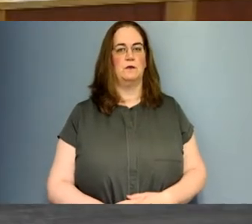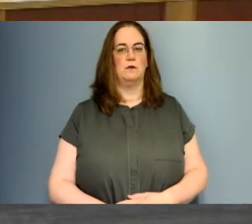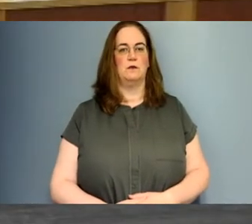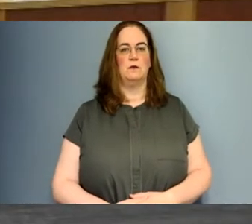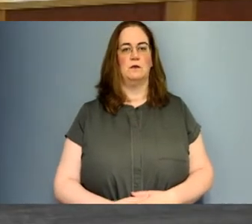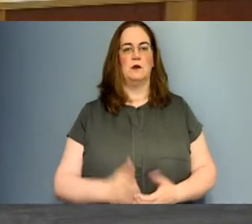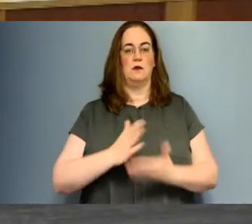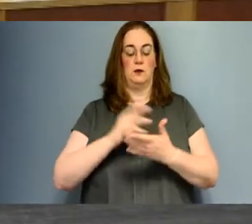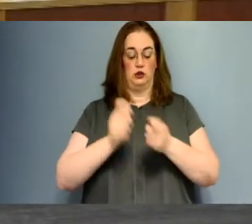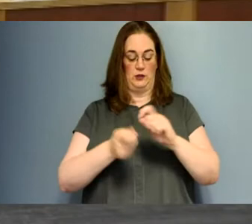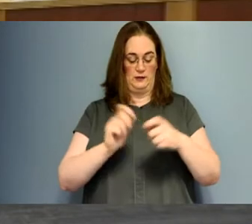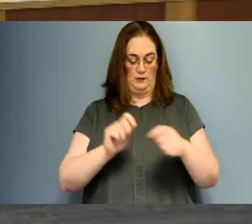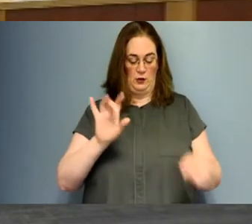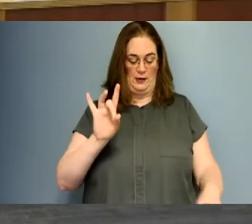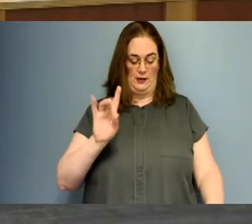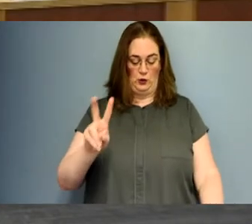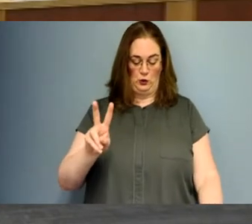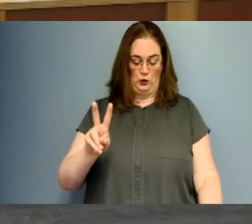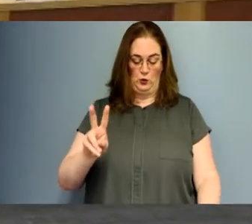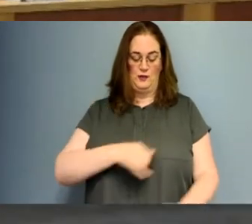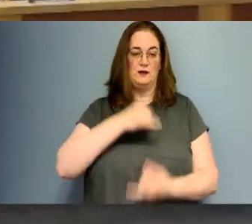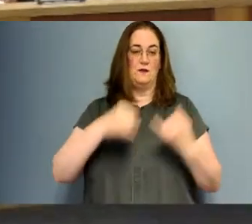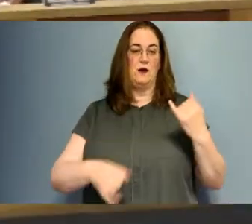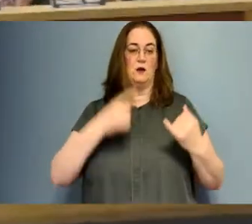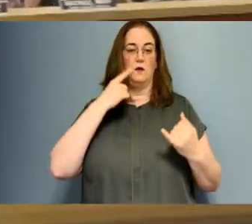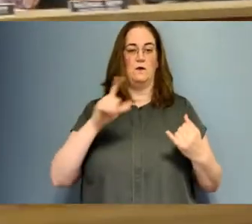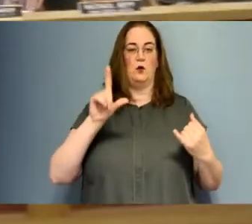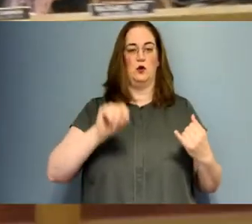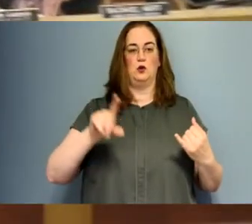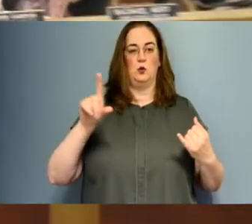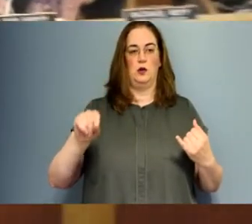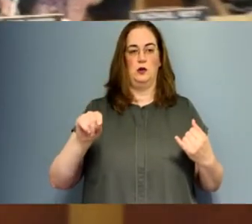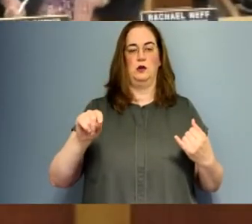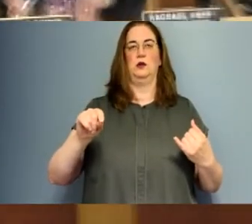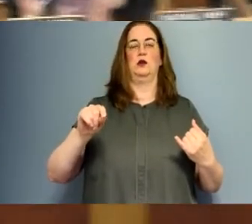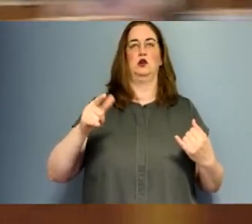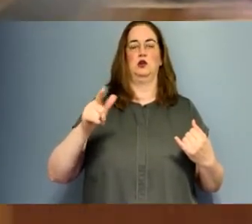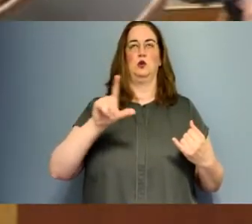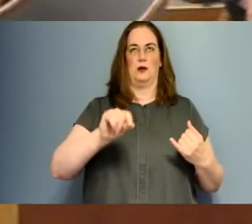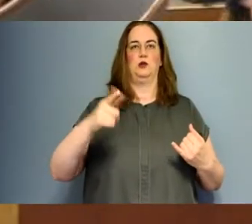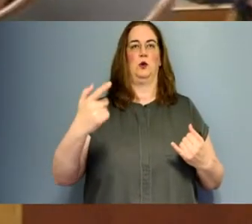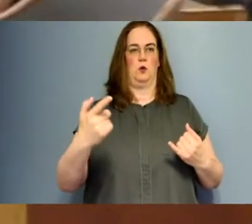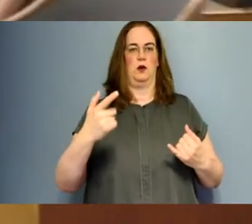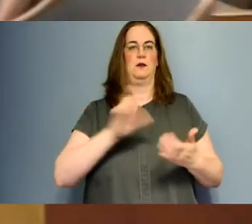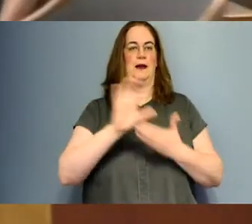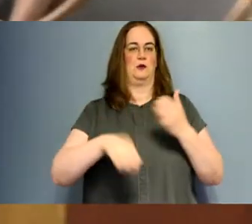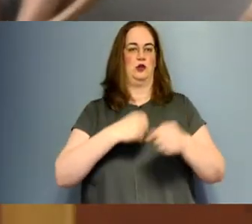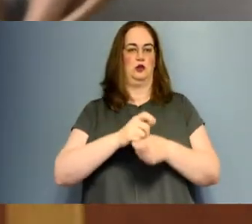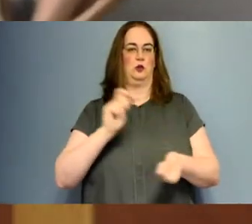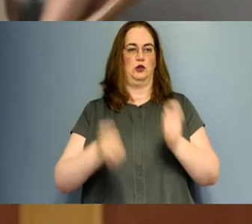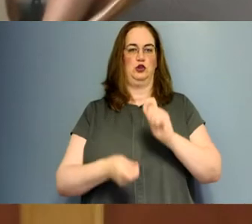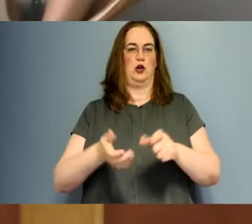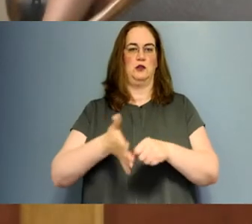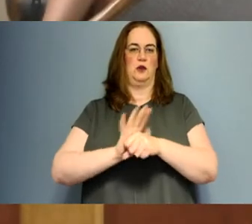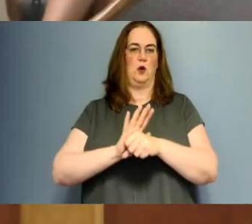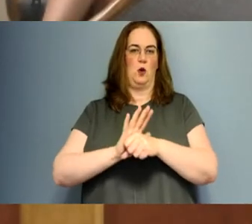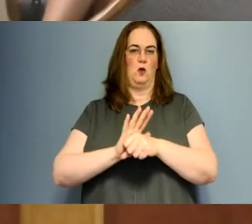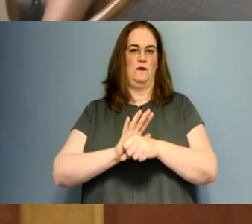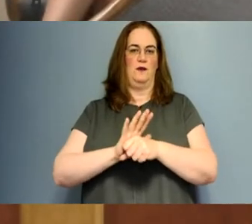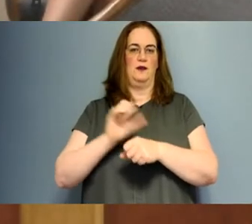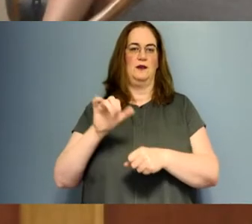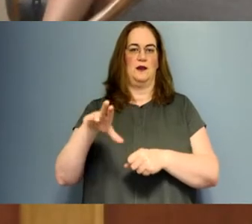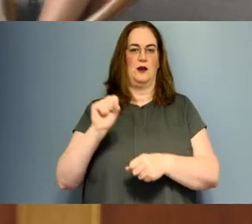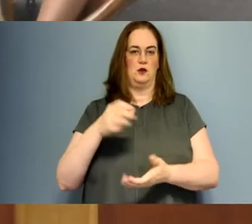Budget adjustment number 82 is the final for the 2021 calendar year to adjust the COVID, the CARES